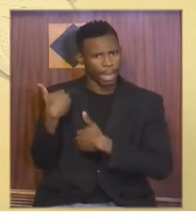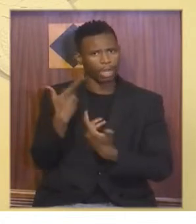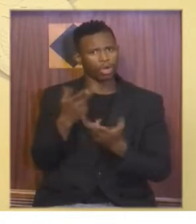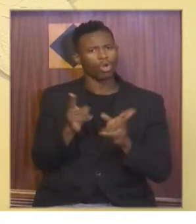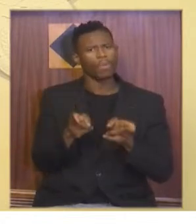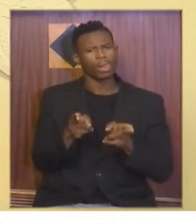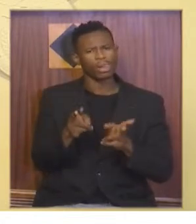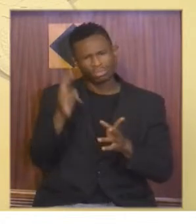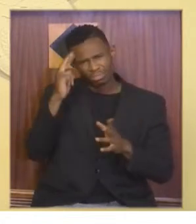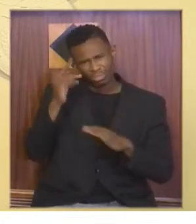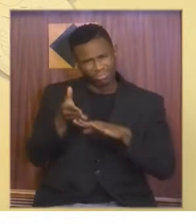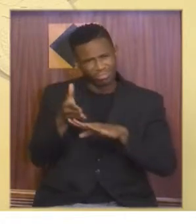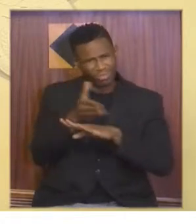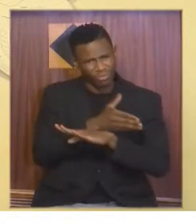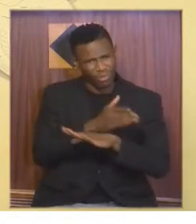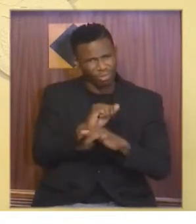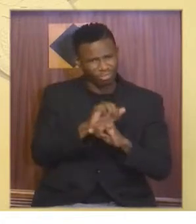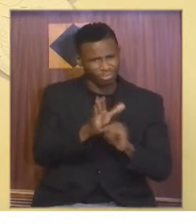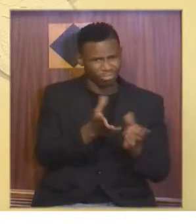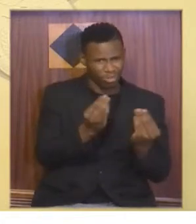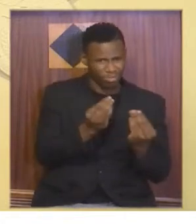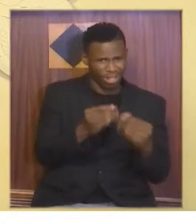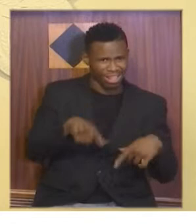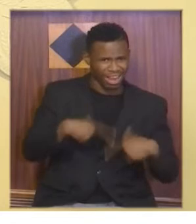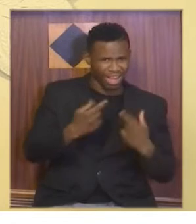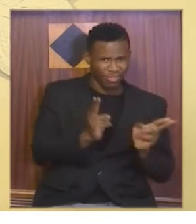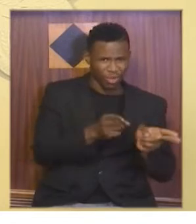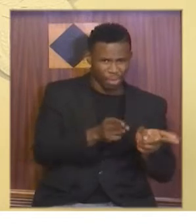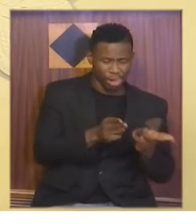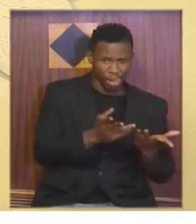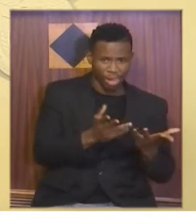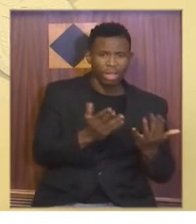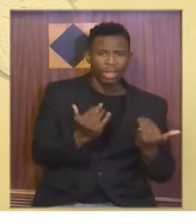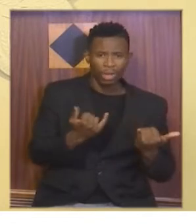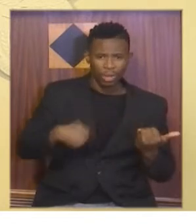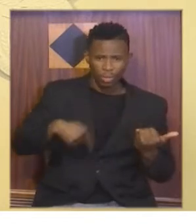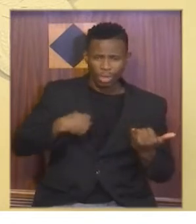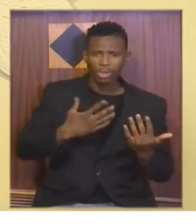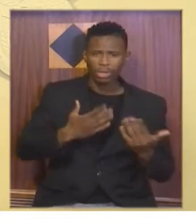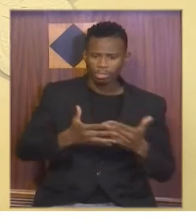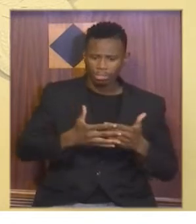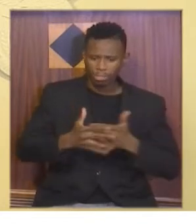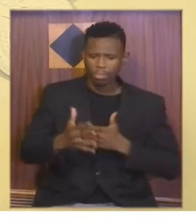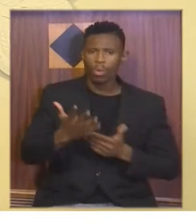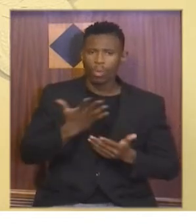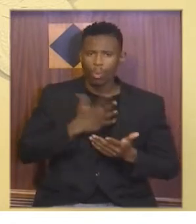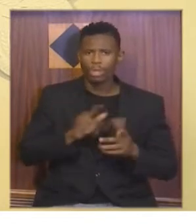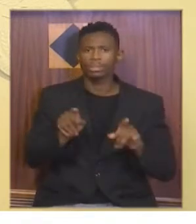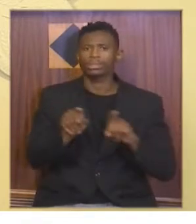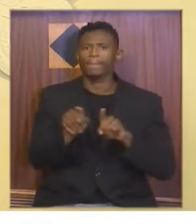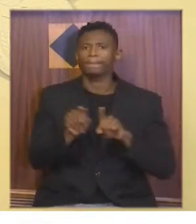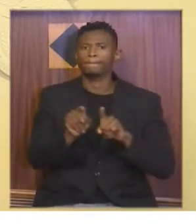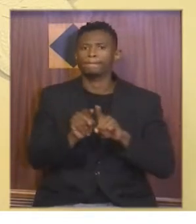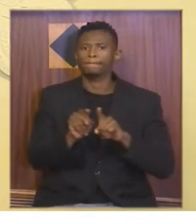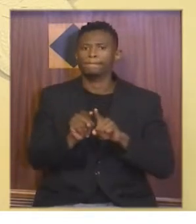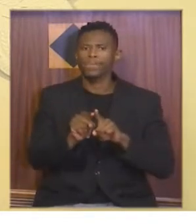the pandemic due to the relaxation of many of the